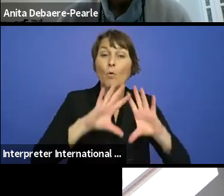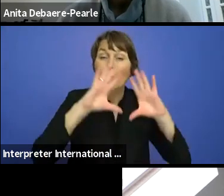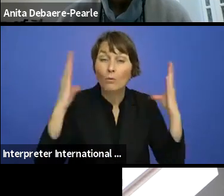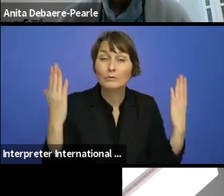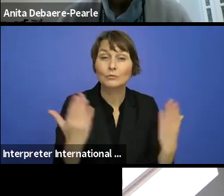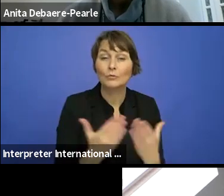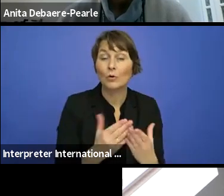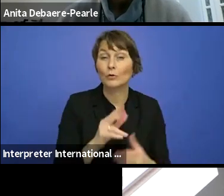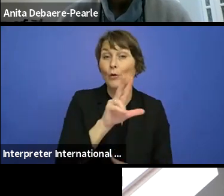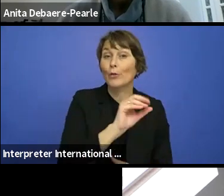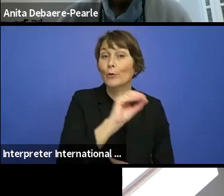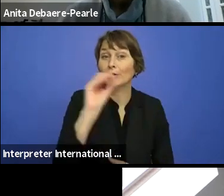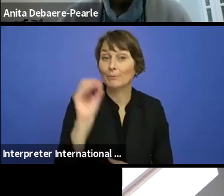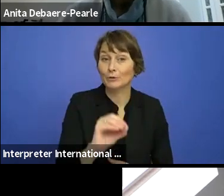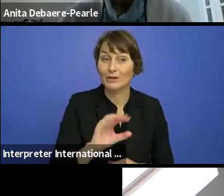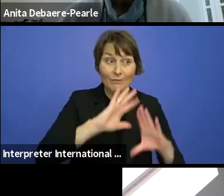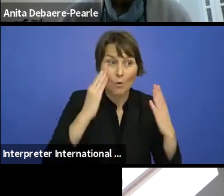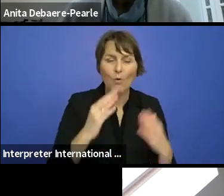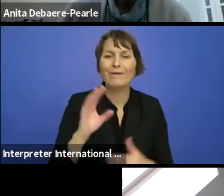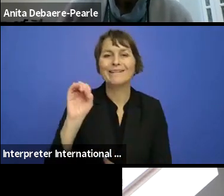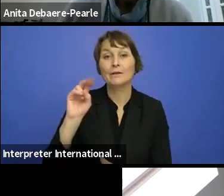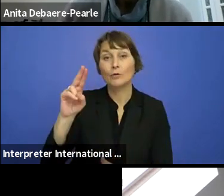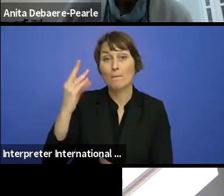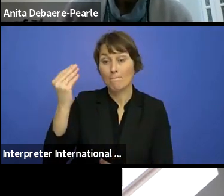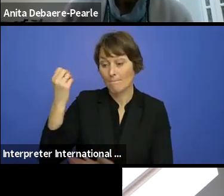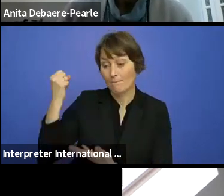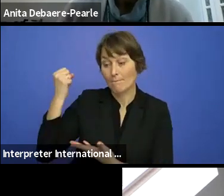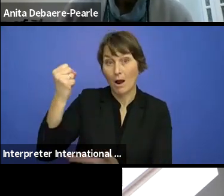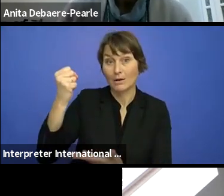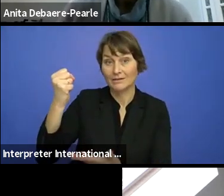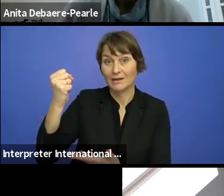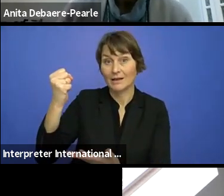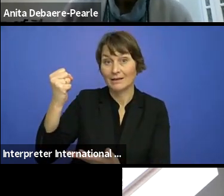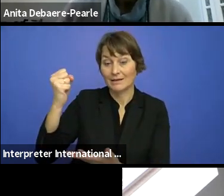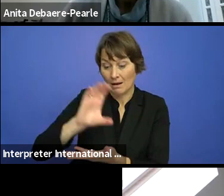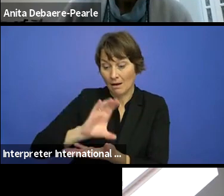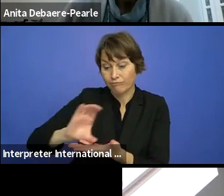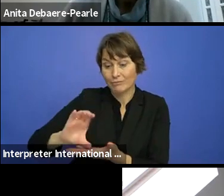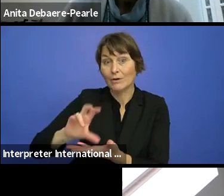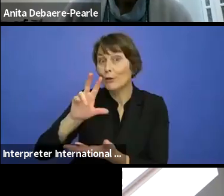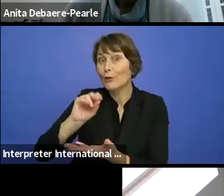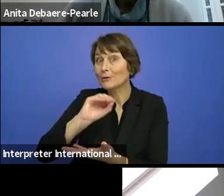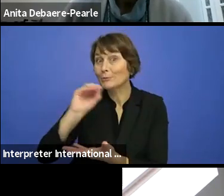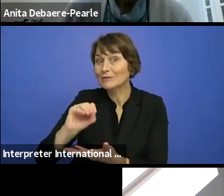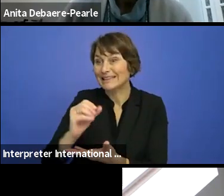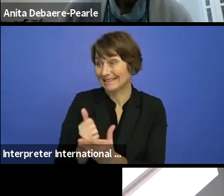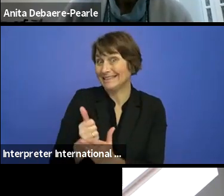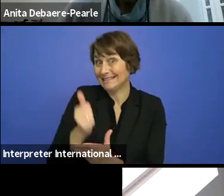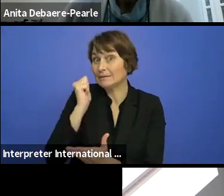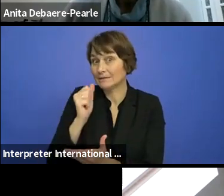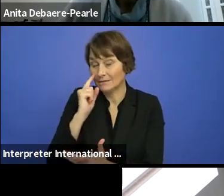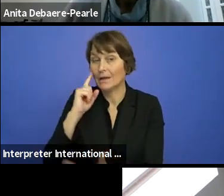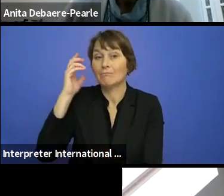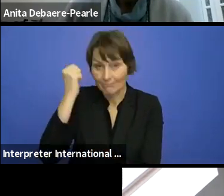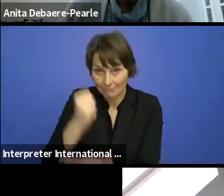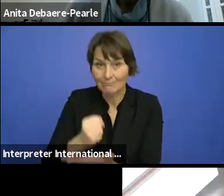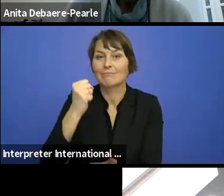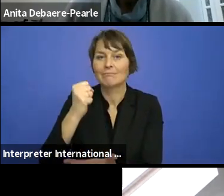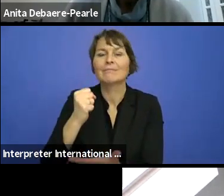new budget of the EU that has been decided yesterday is earmarked for the Green Deal. So